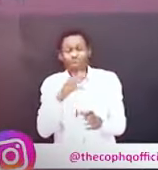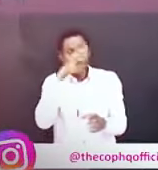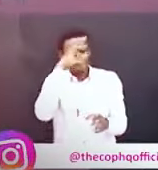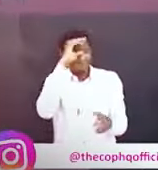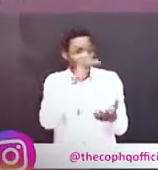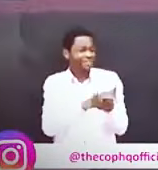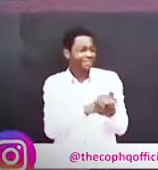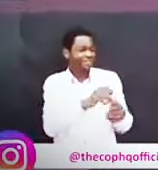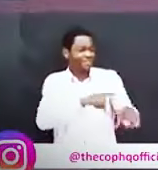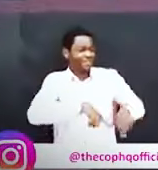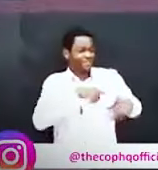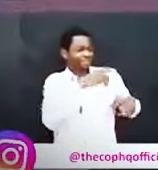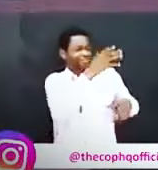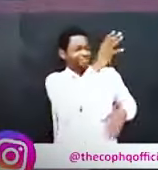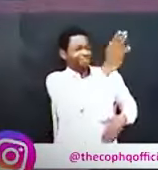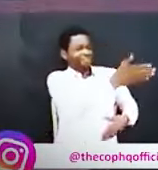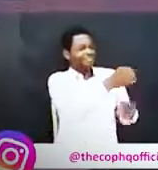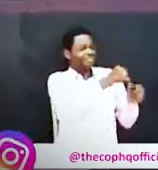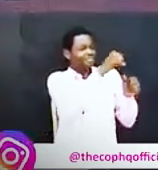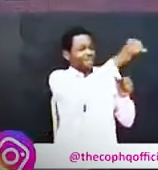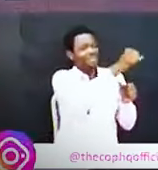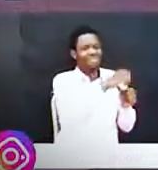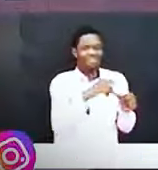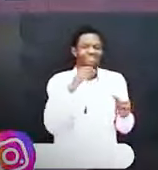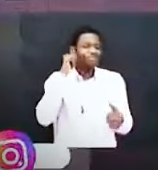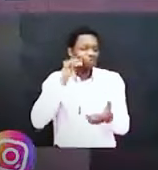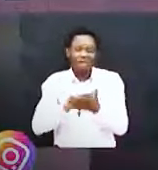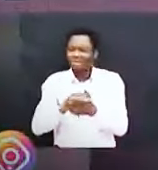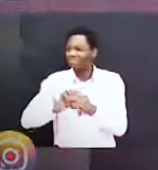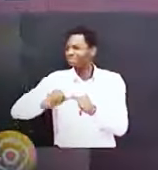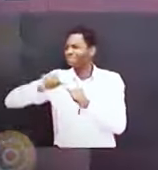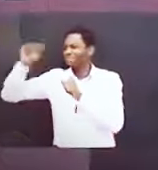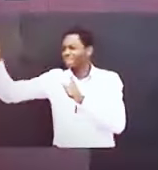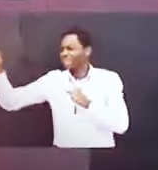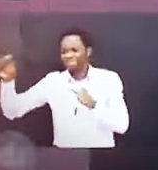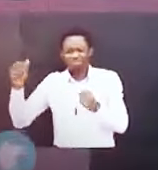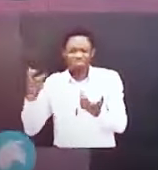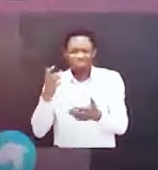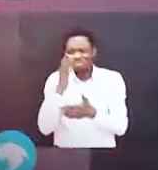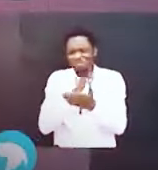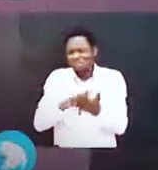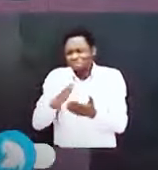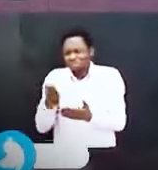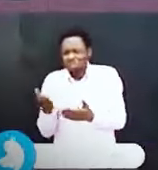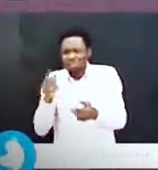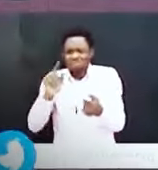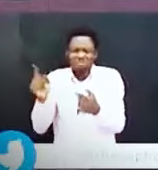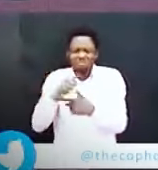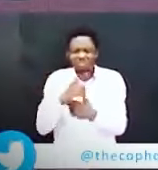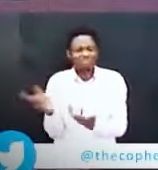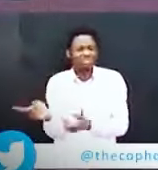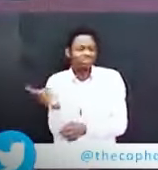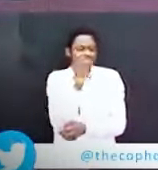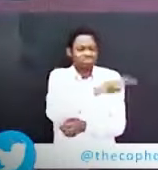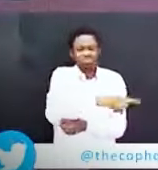when necessary because she thinks that she is married that